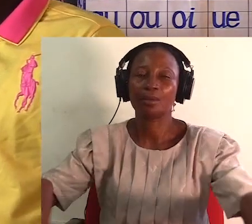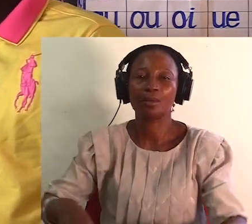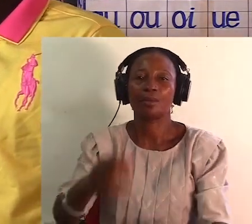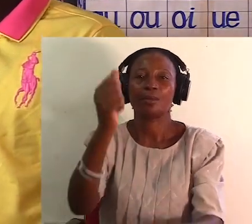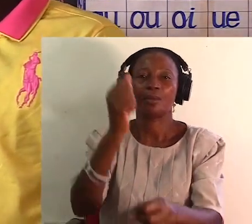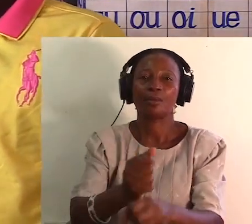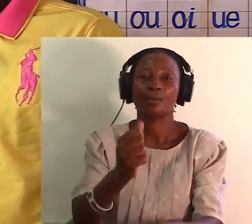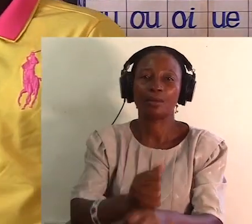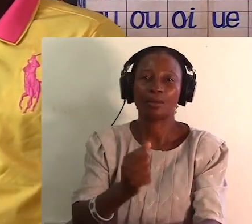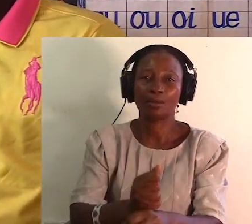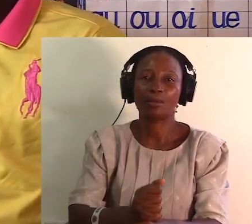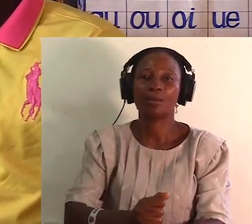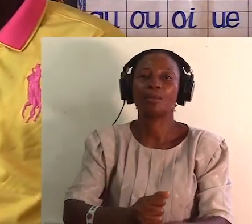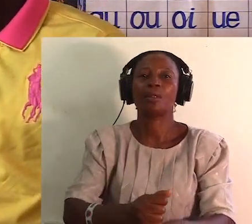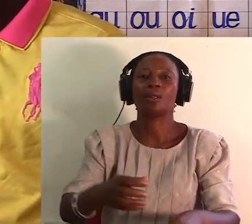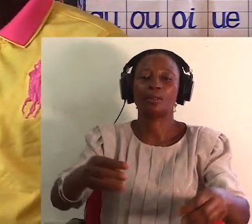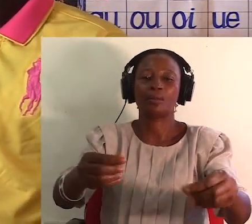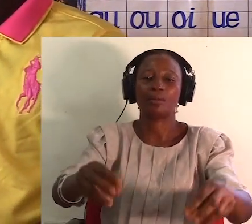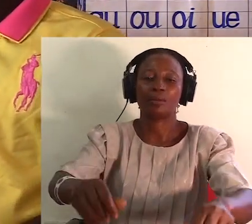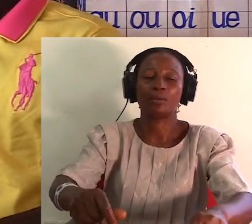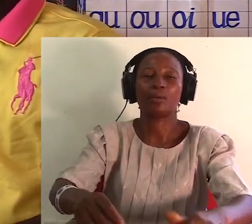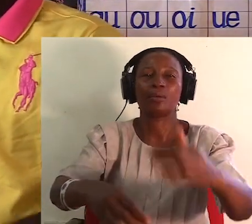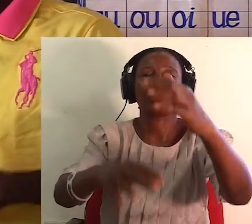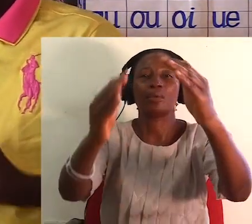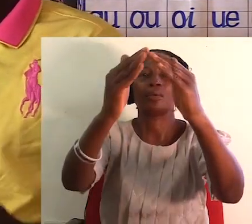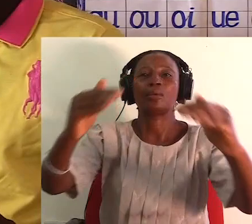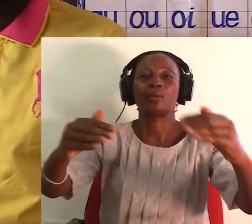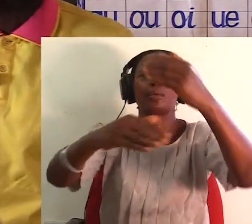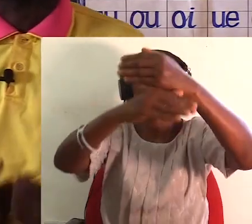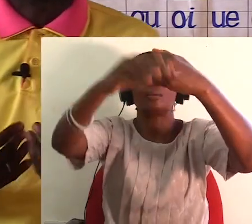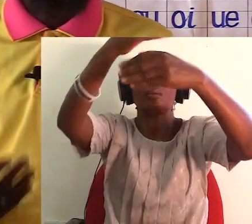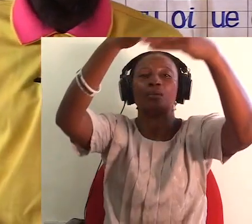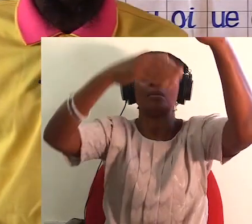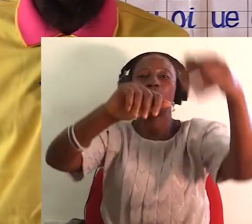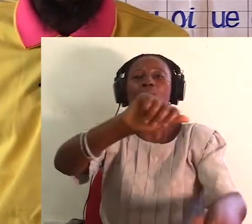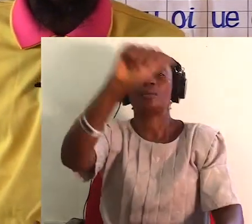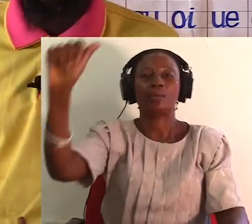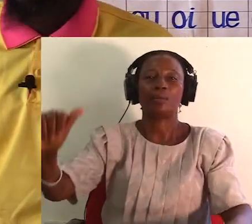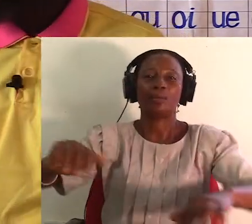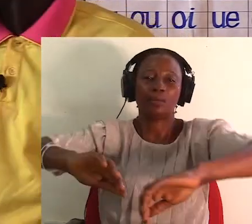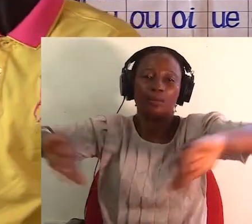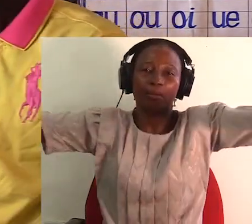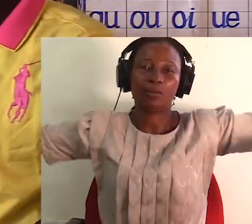They are making sand castles and swimming in the sea.